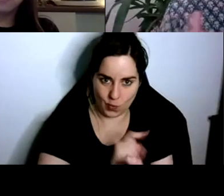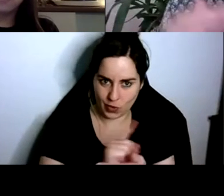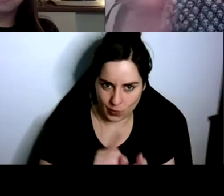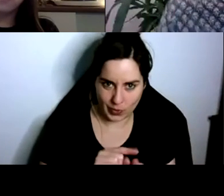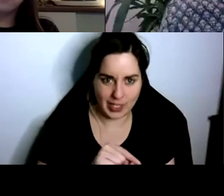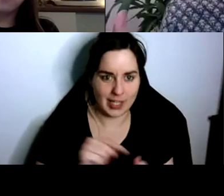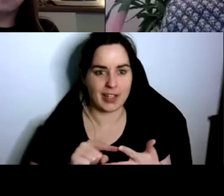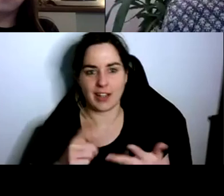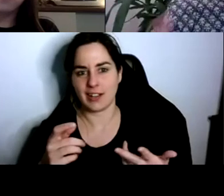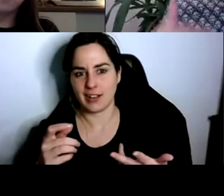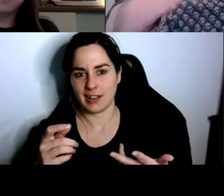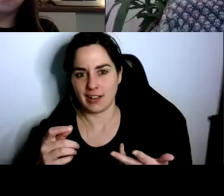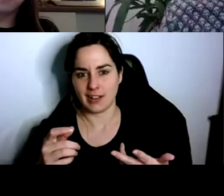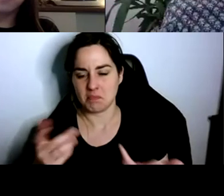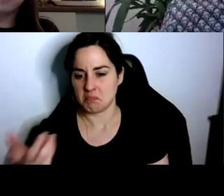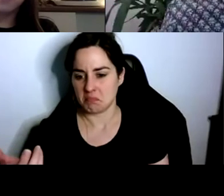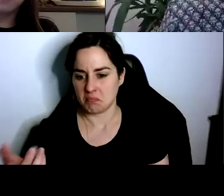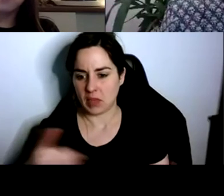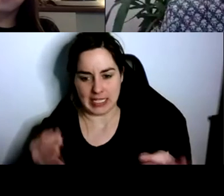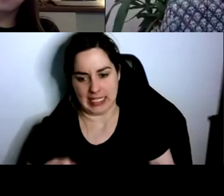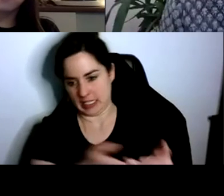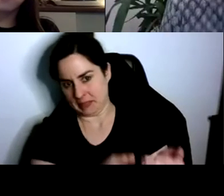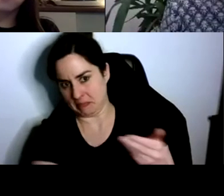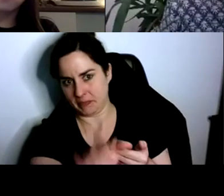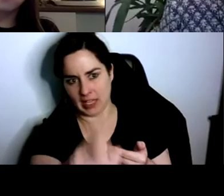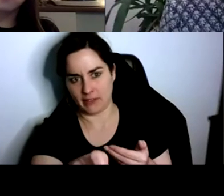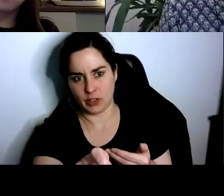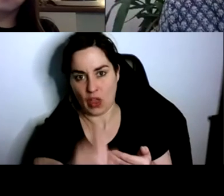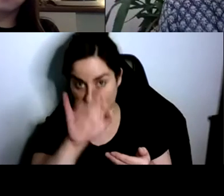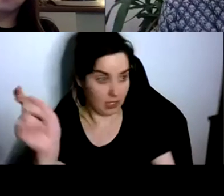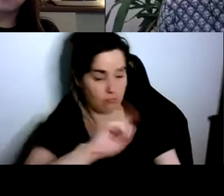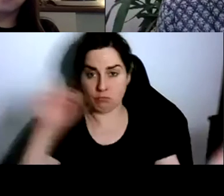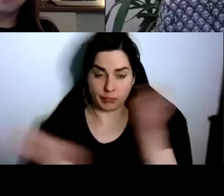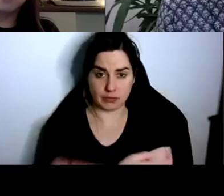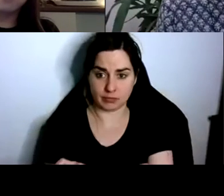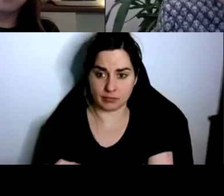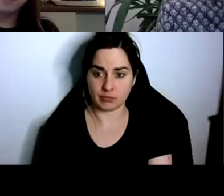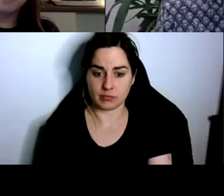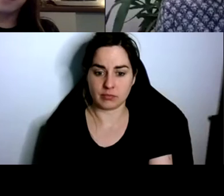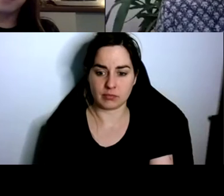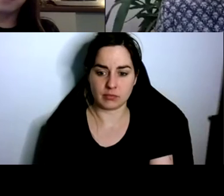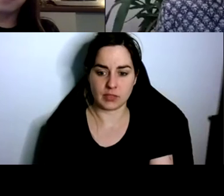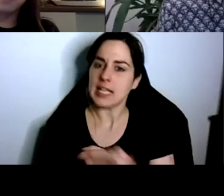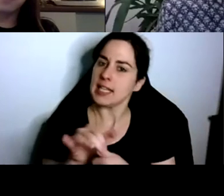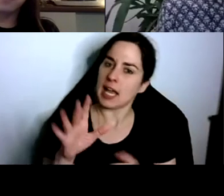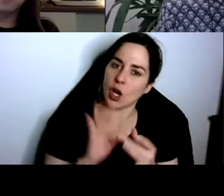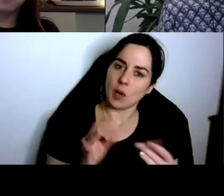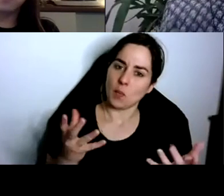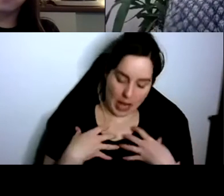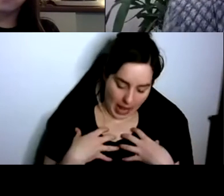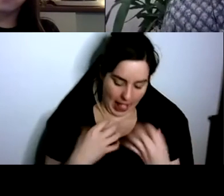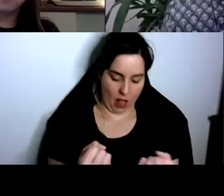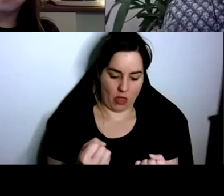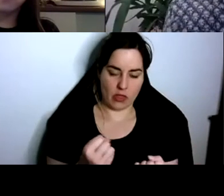Those are decisions that are done going forward. Like, to me, that's radical. It's like, because that's saying the health of the staff